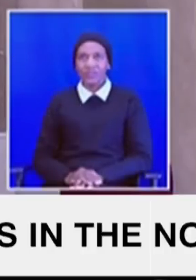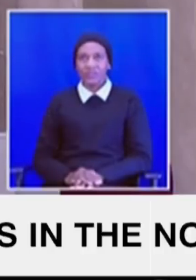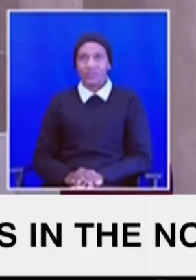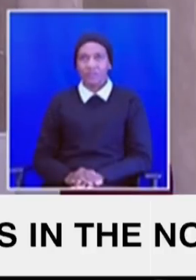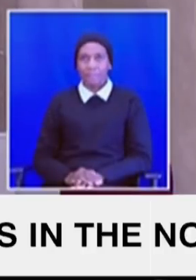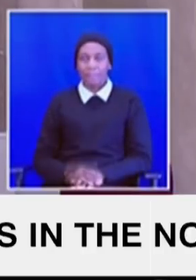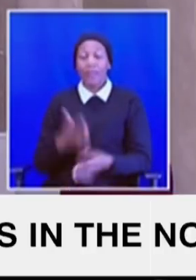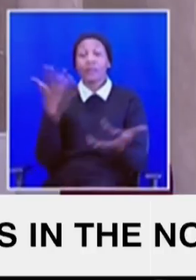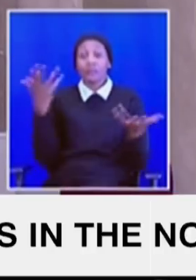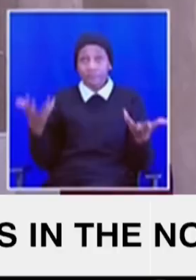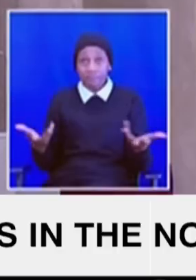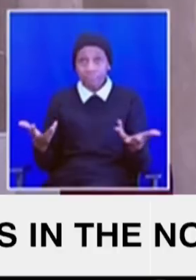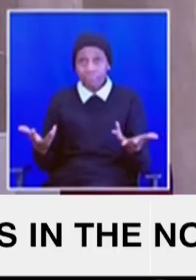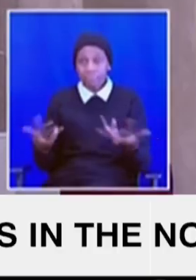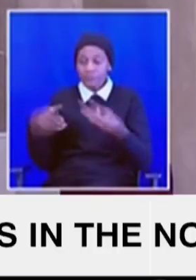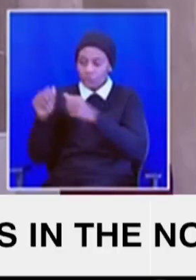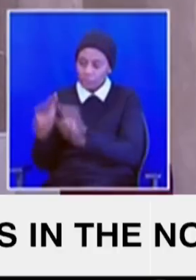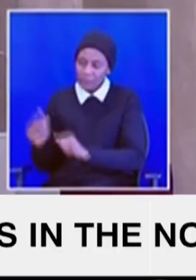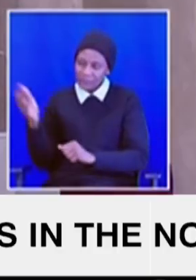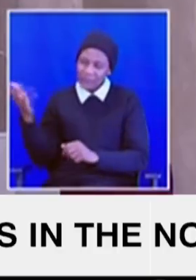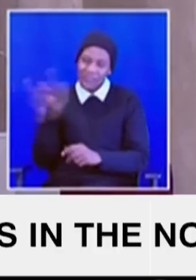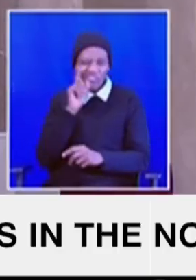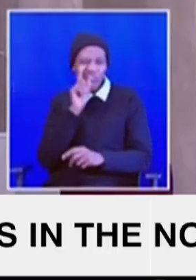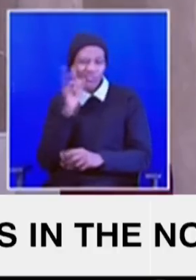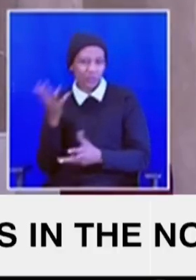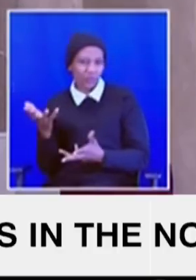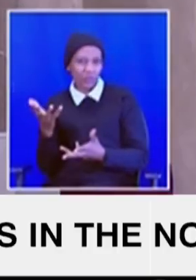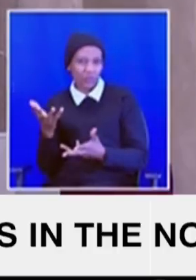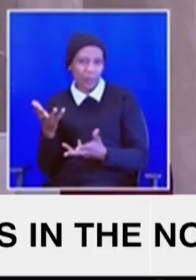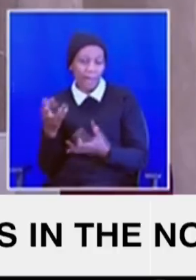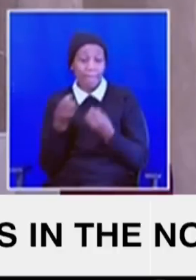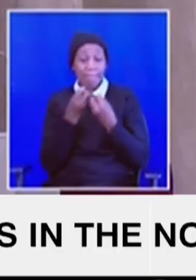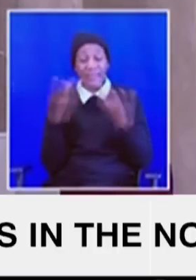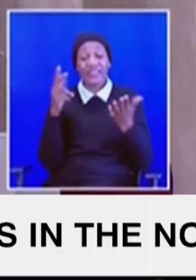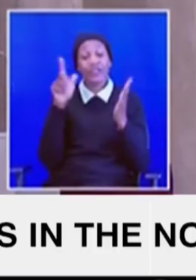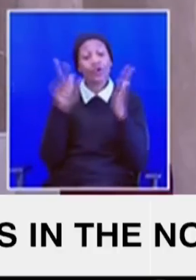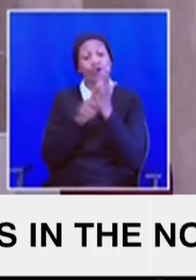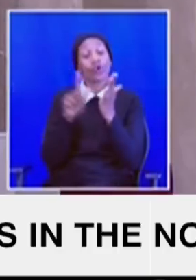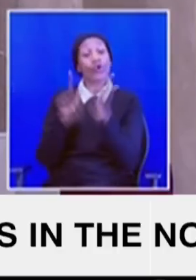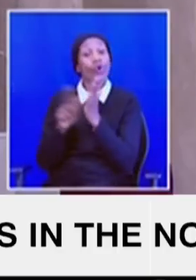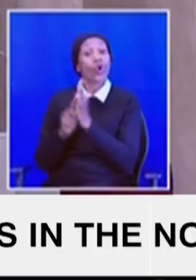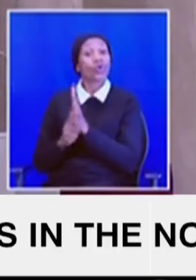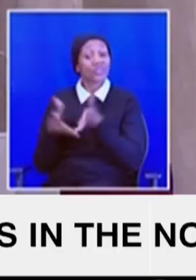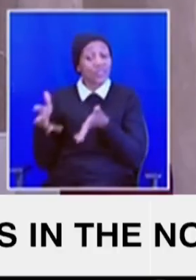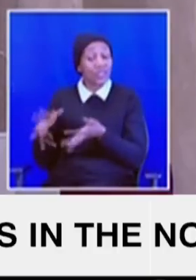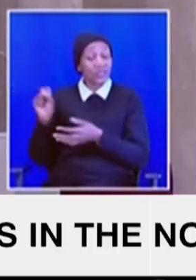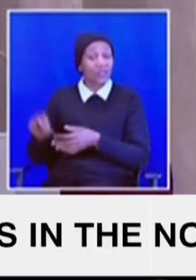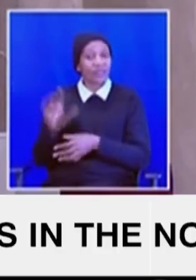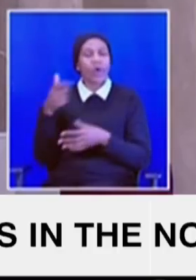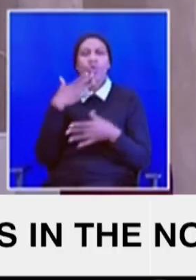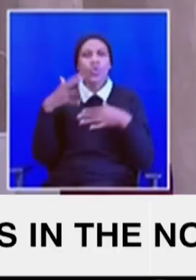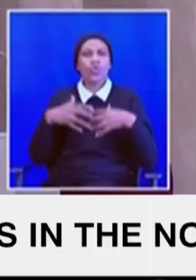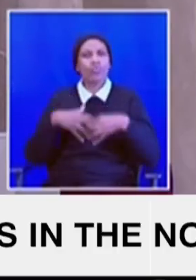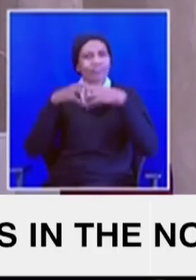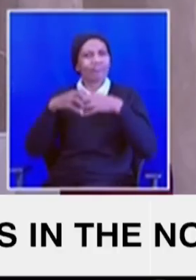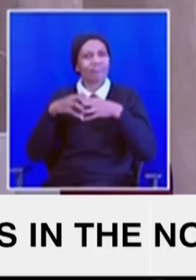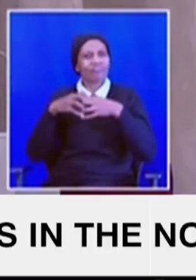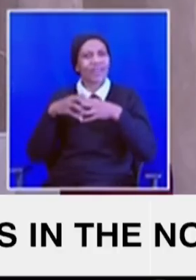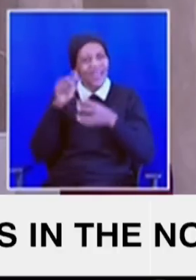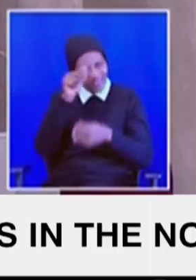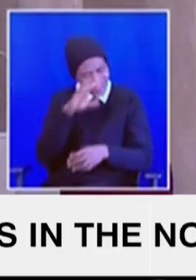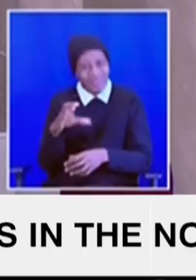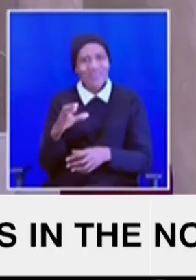In fact, Honorable Chairperson, if you look at many laws of this country initiated by us are